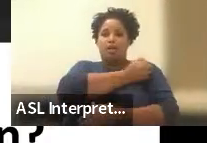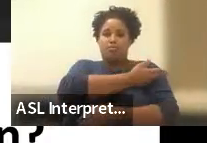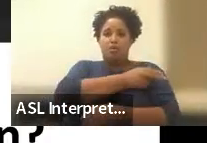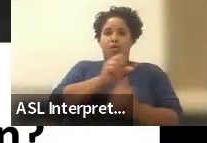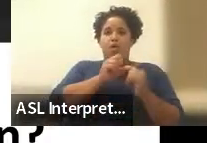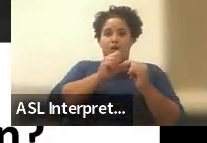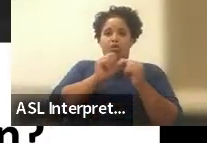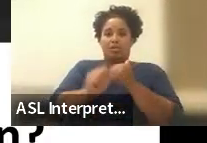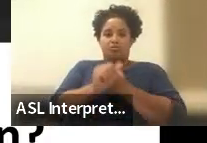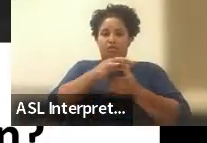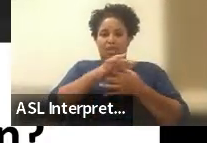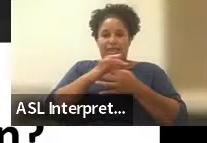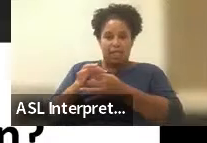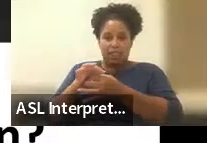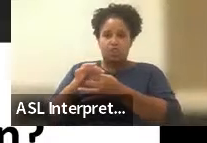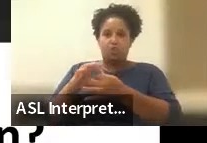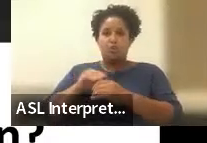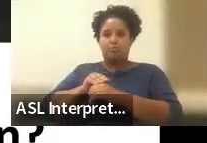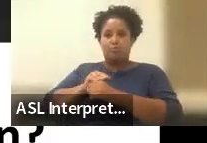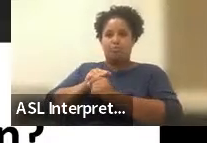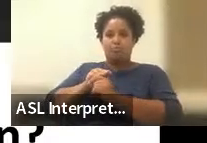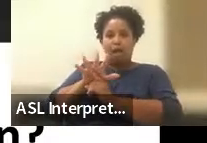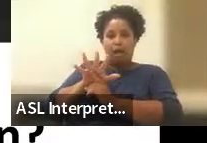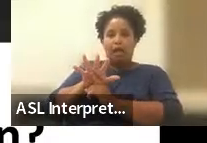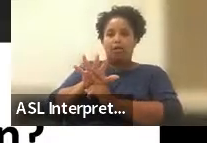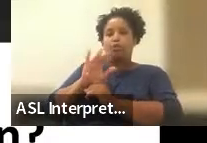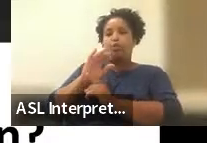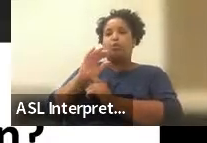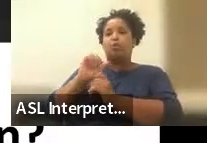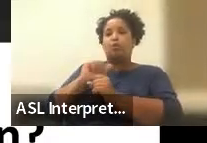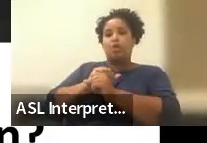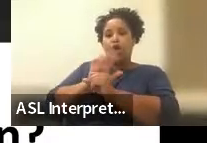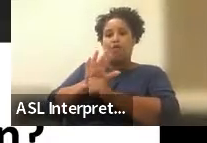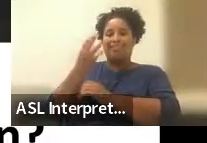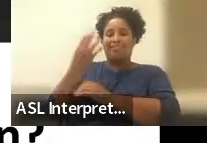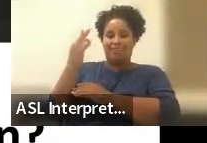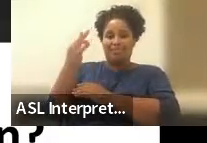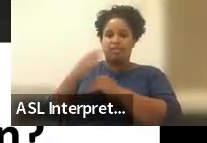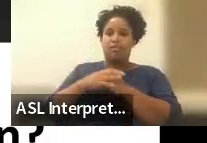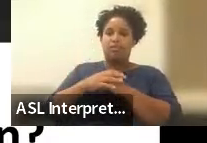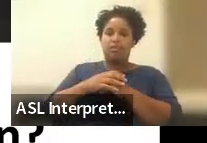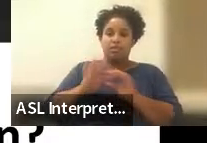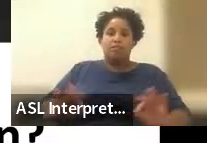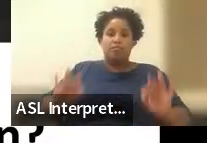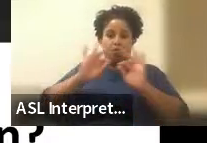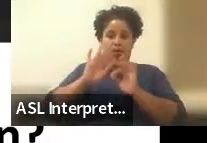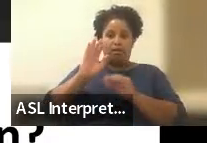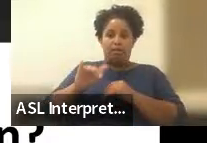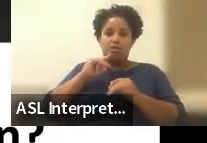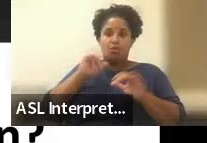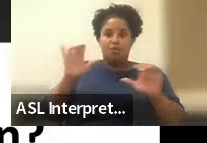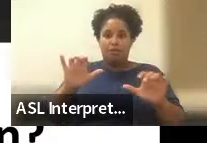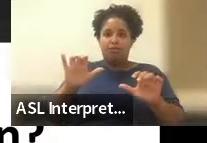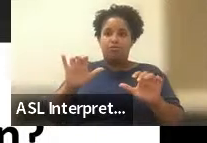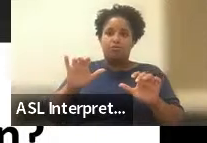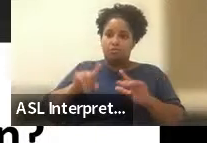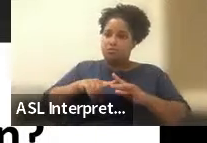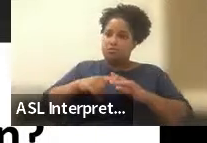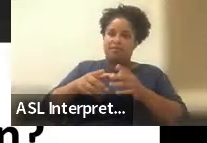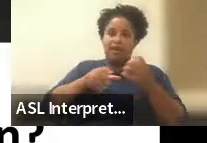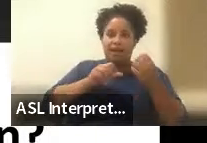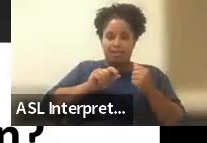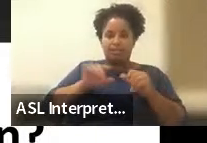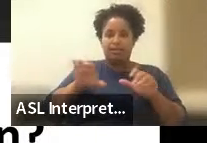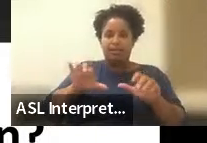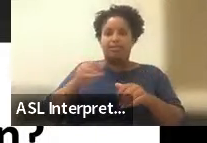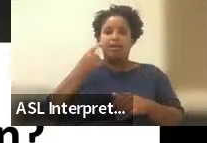to COVID-19. So that's really important to note. So it is important to act fast, however, as many of you have heard, that